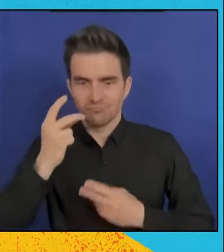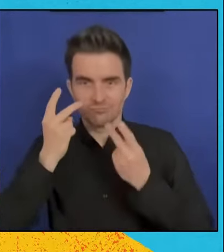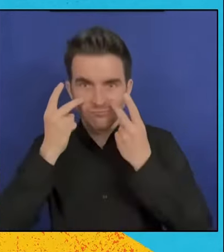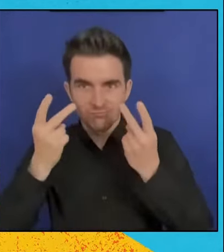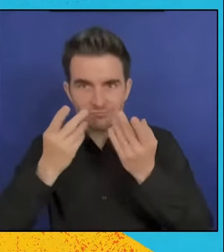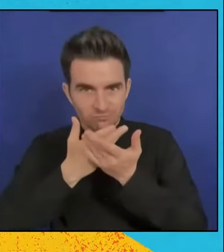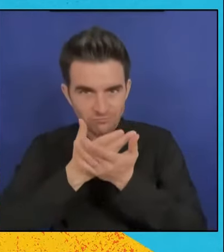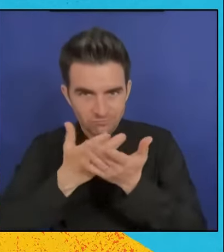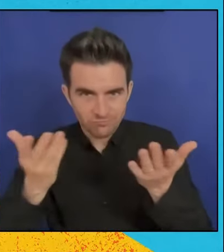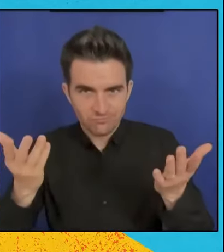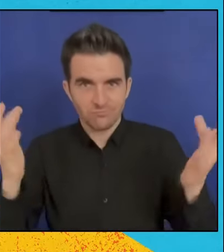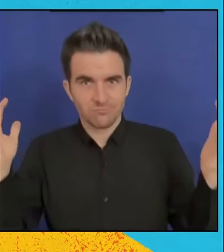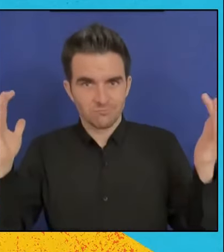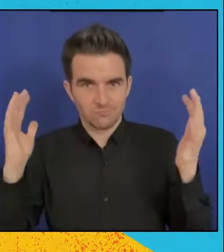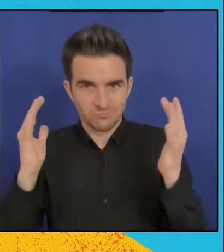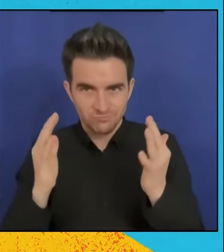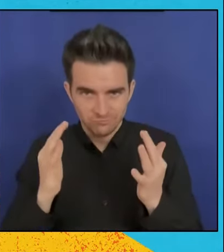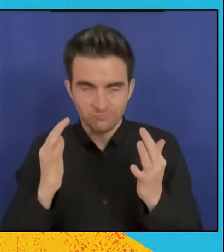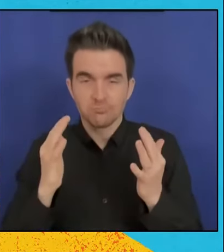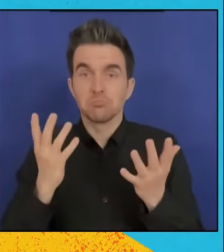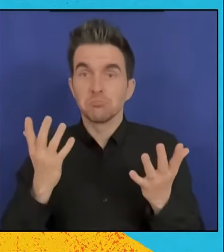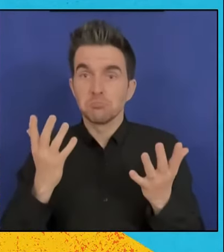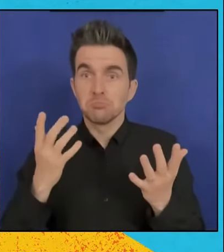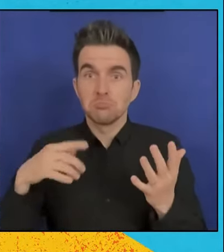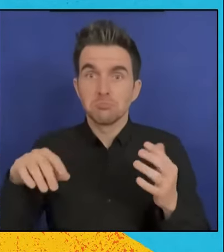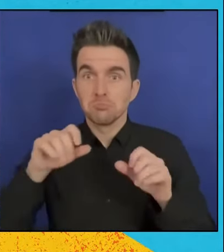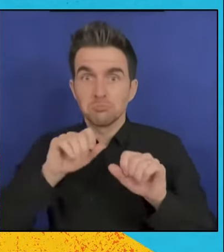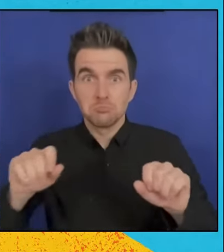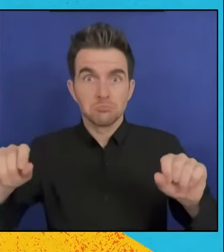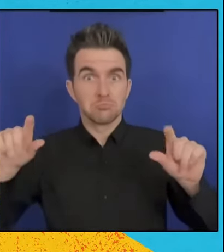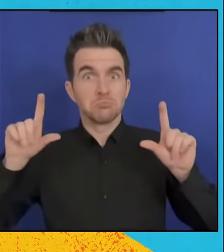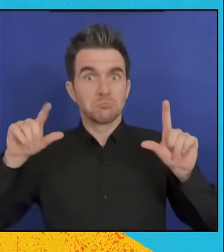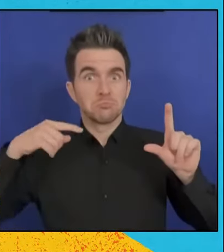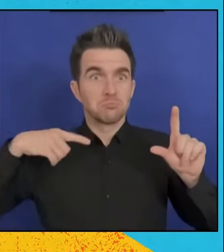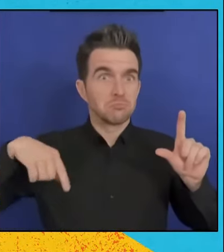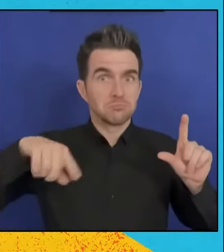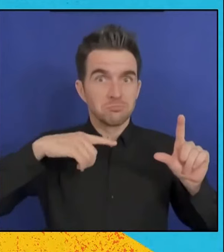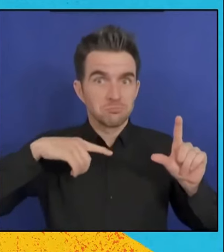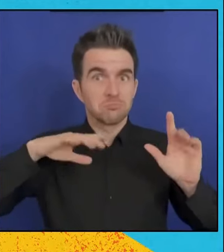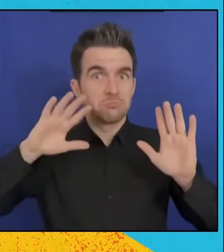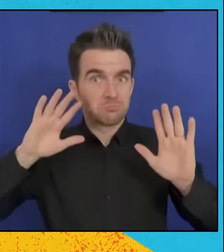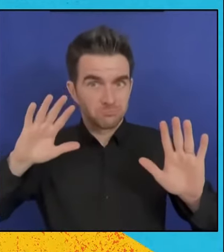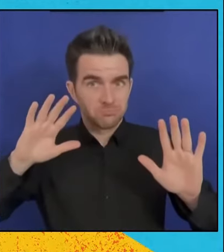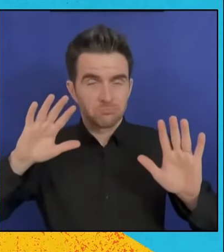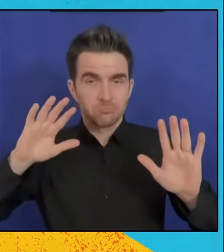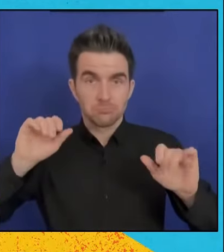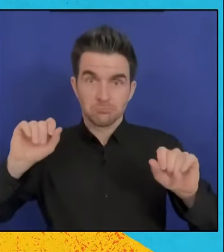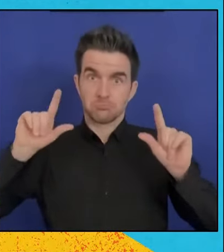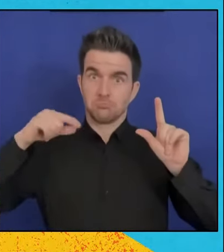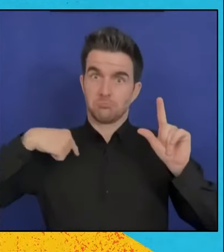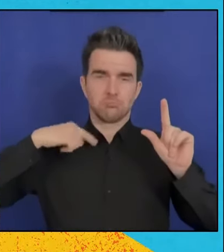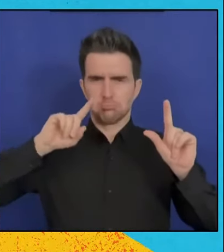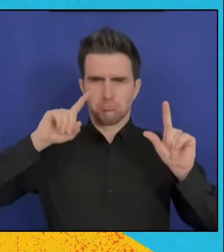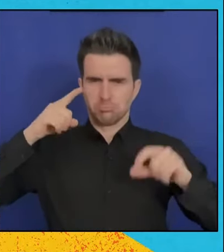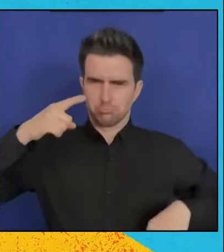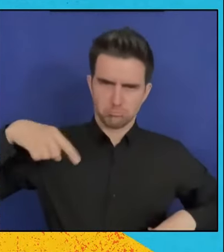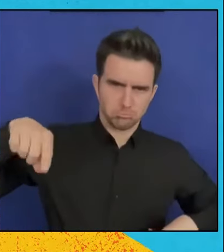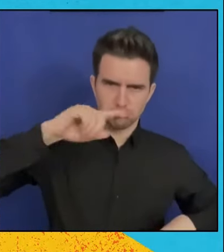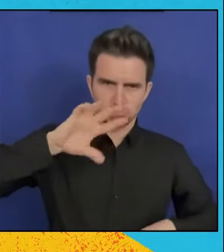topic. Like, we are really at a special moment after 3 years, like pandemic happened, with